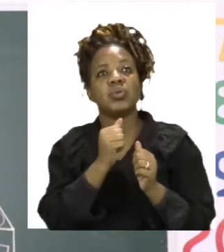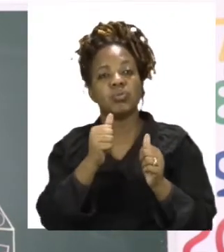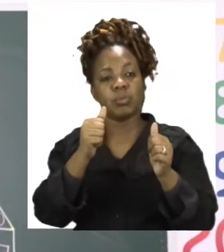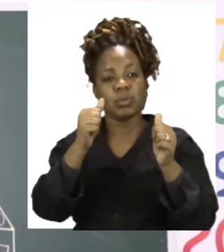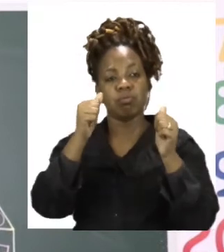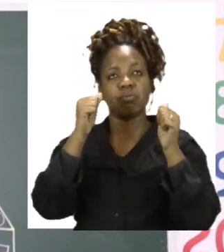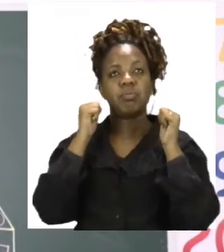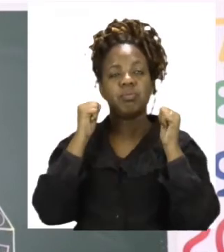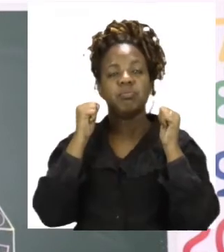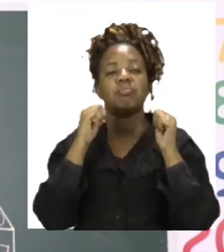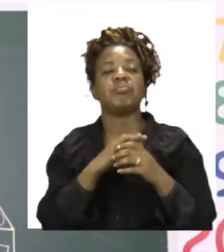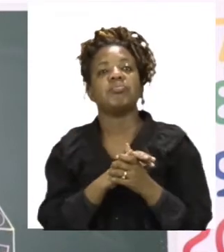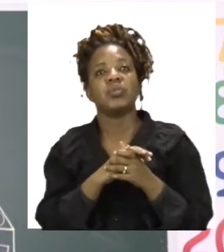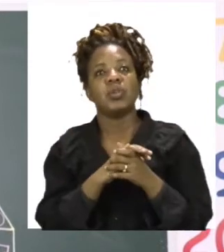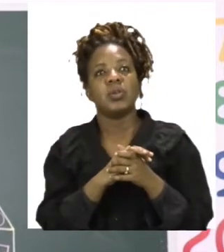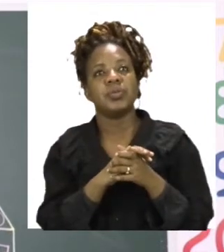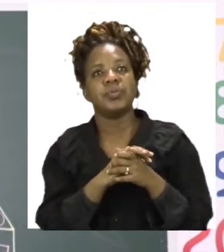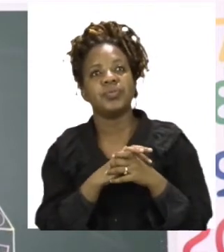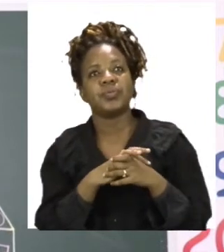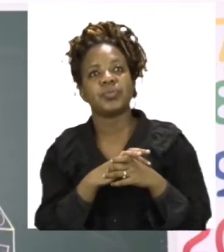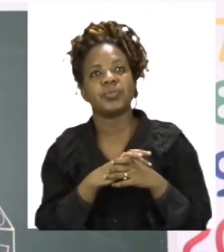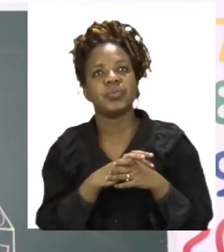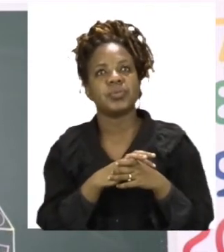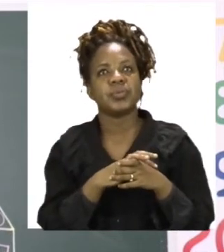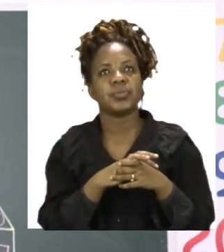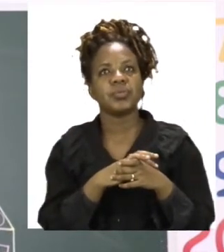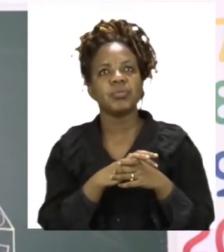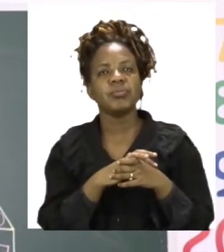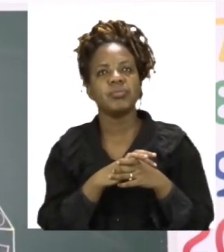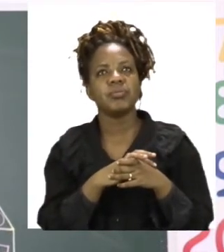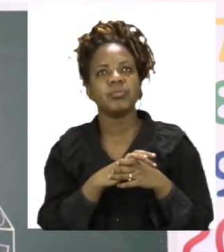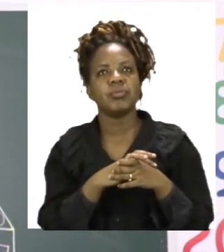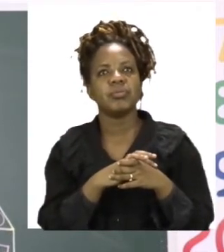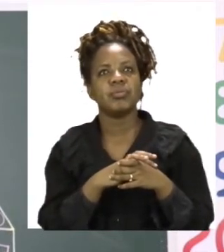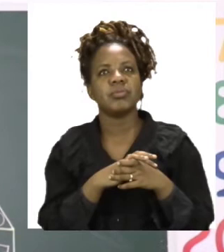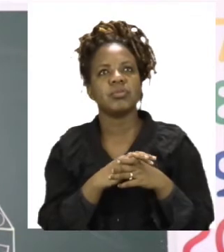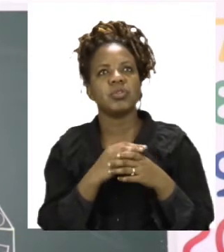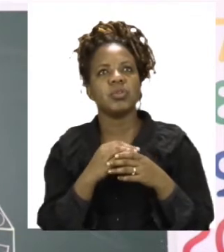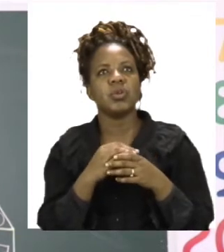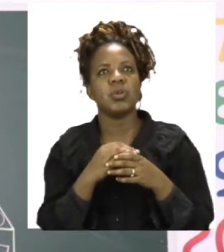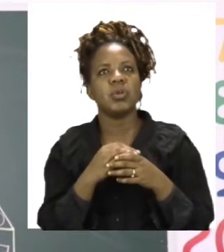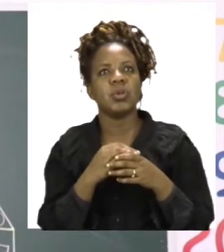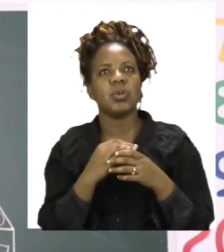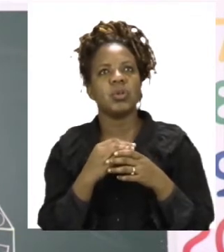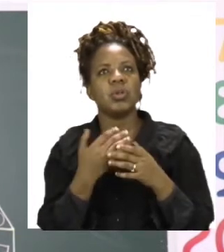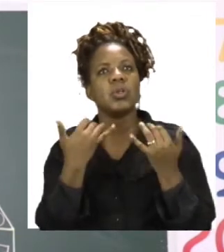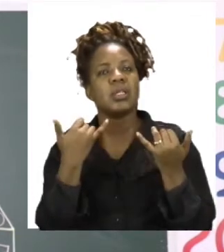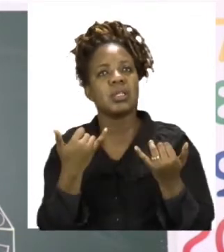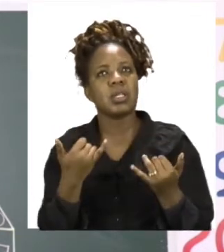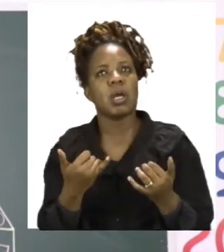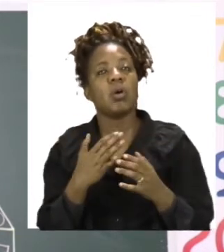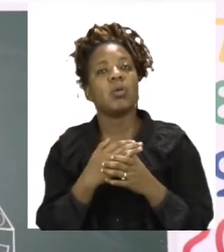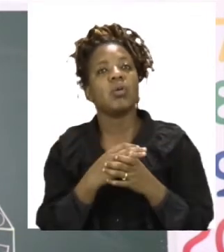must run back to the house that he came from. So in this case, he's standing on brick number 29. So